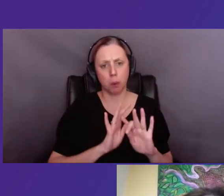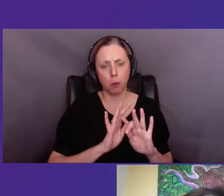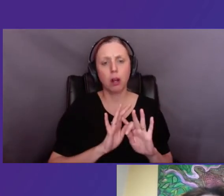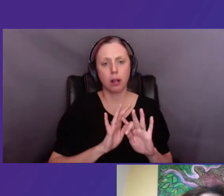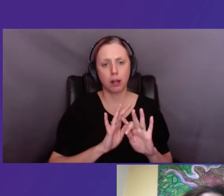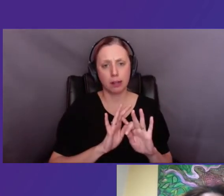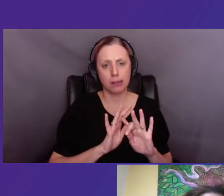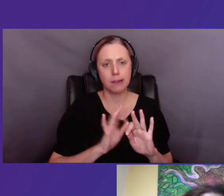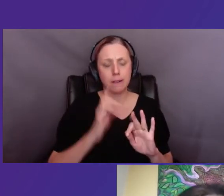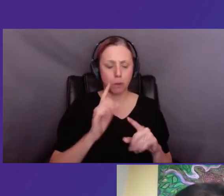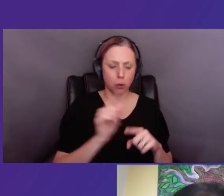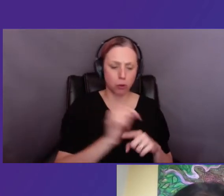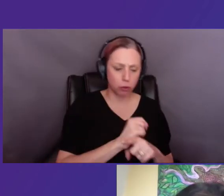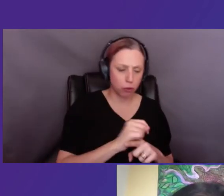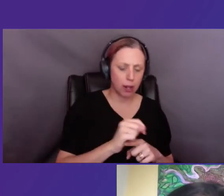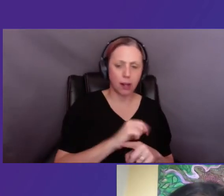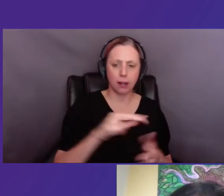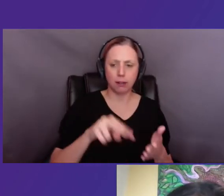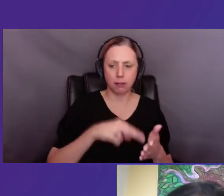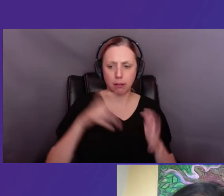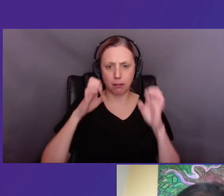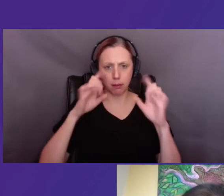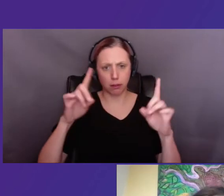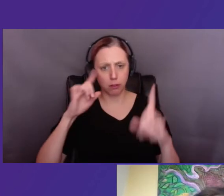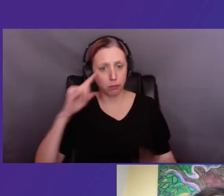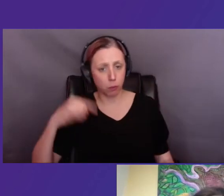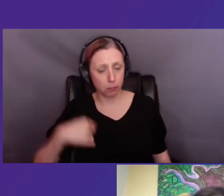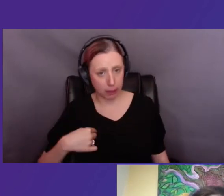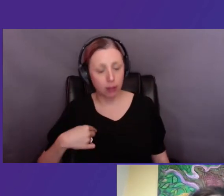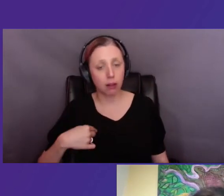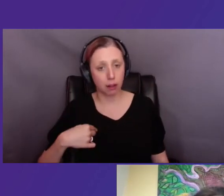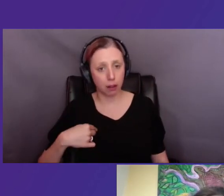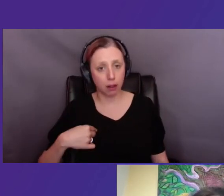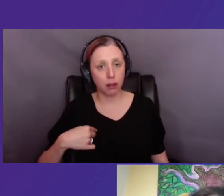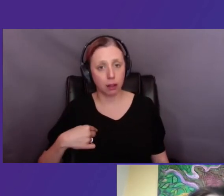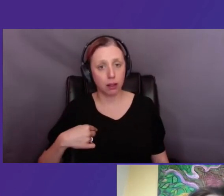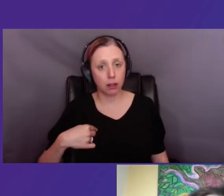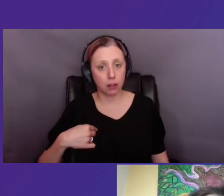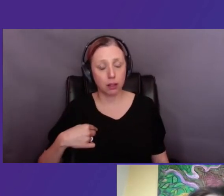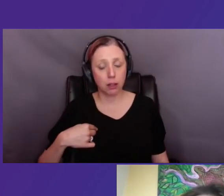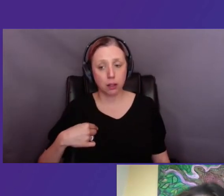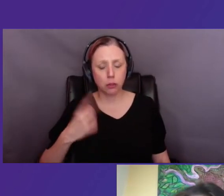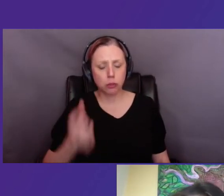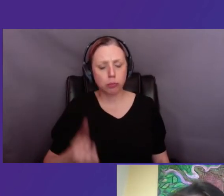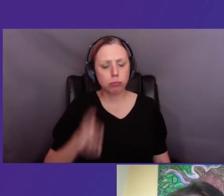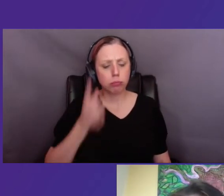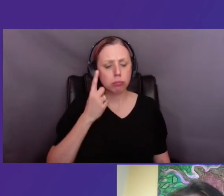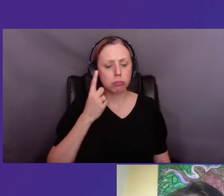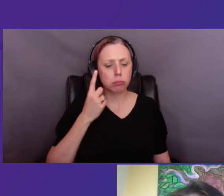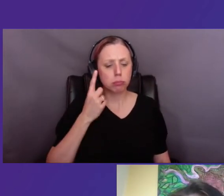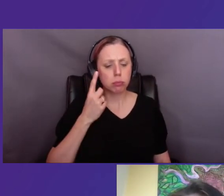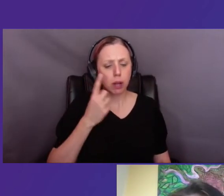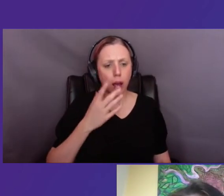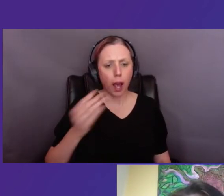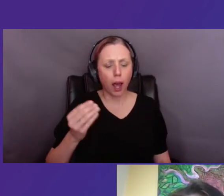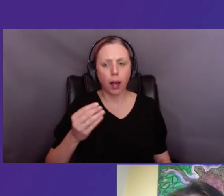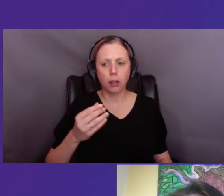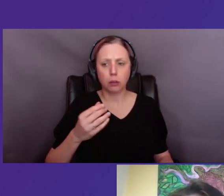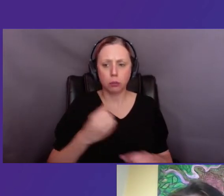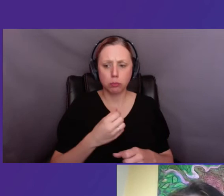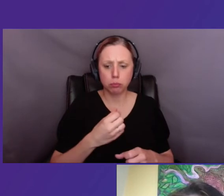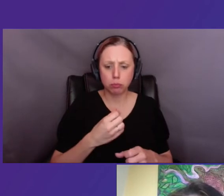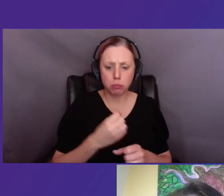of training and dance education for me to understand and to at least make the attempt